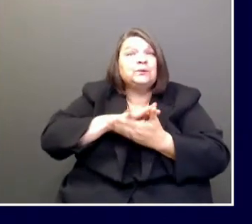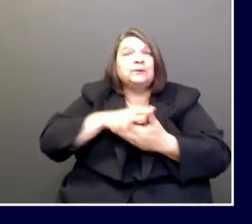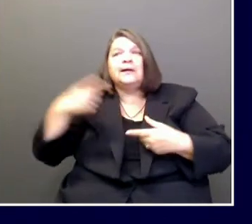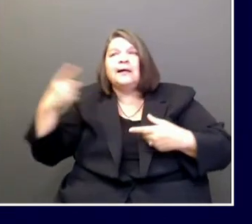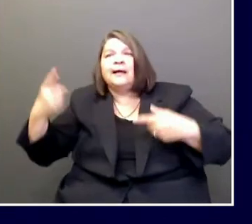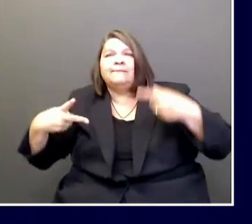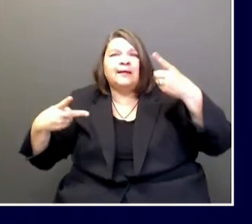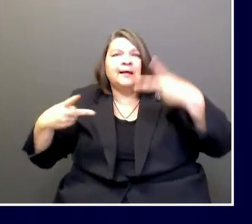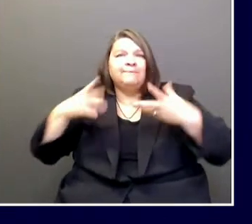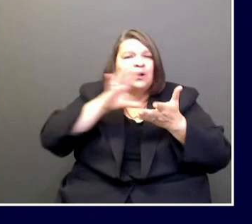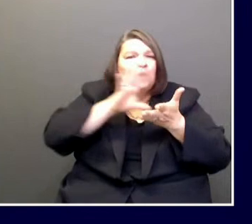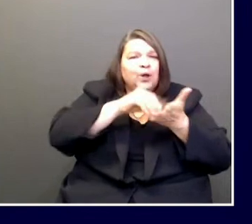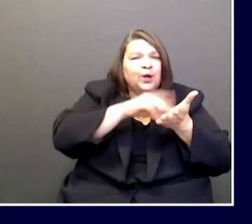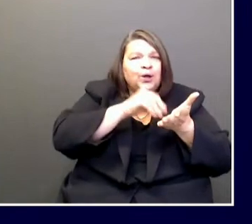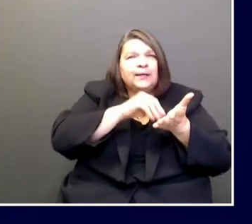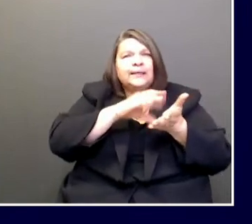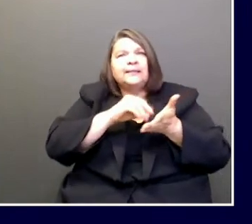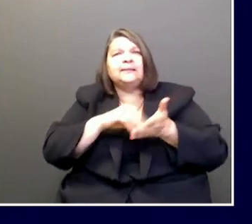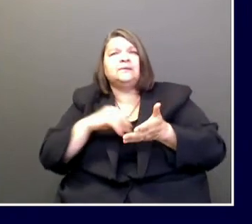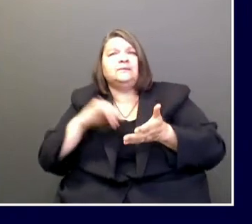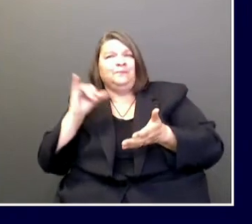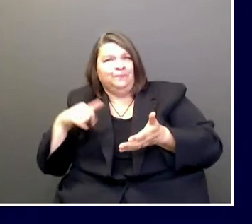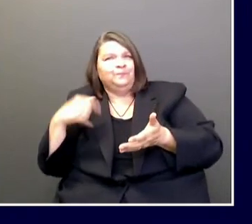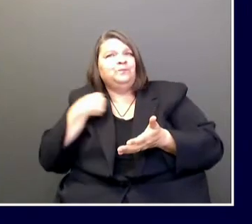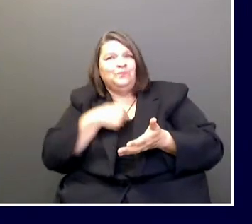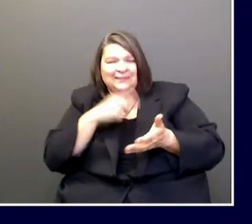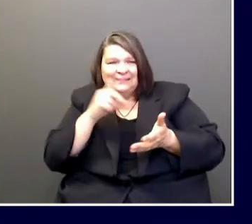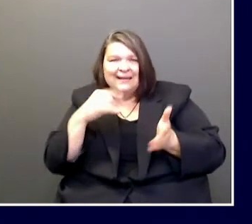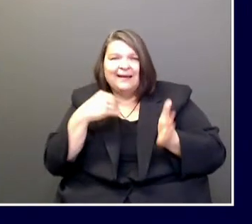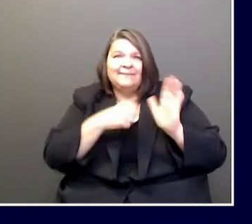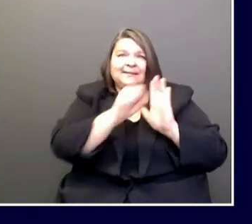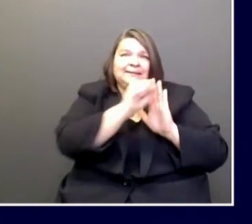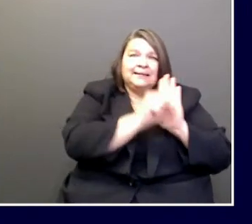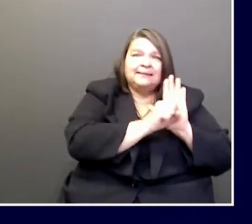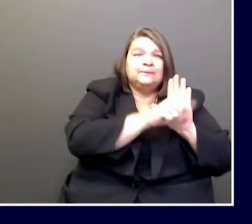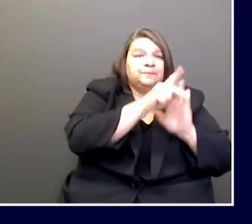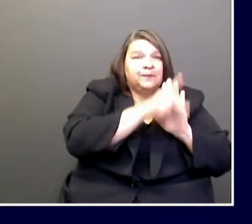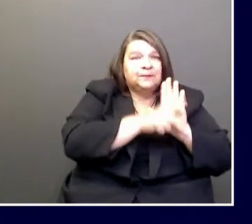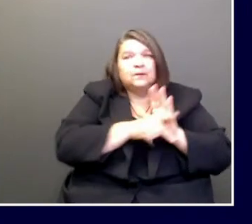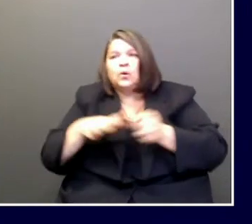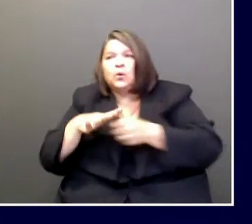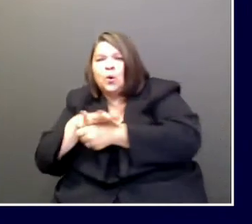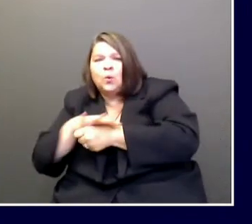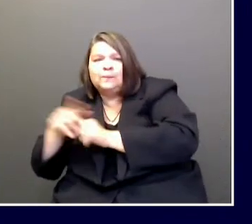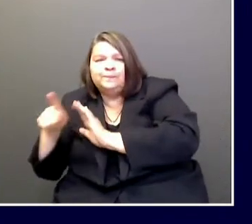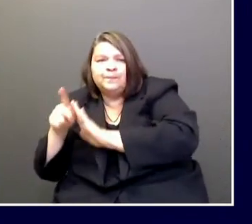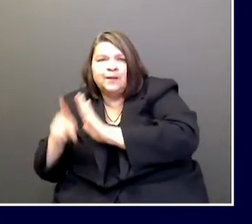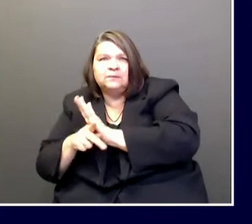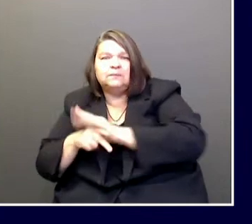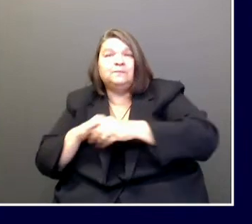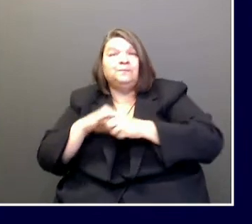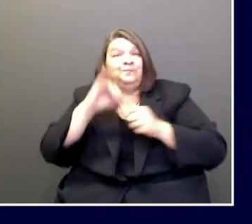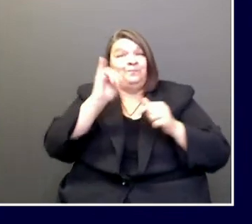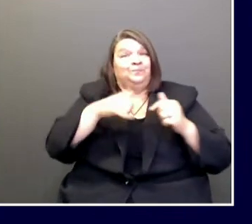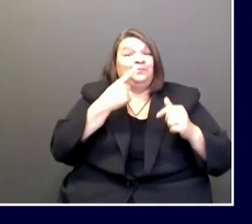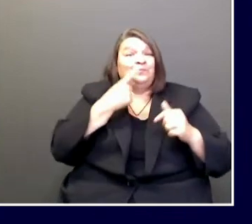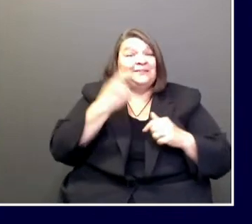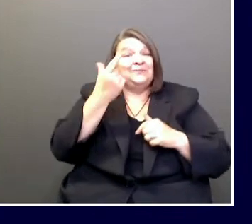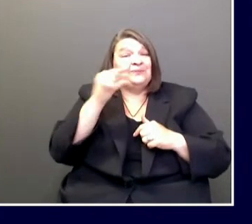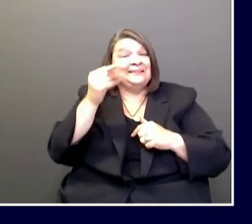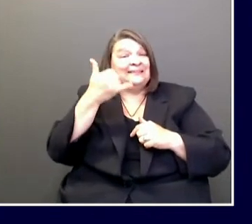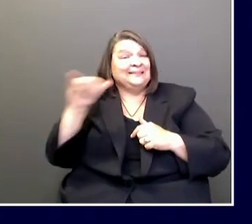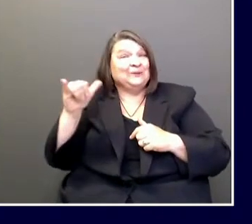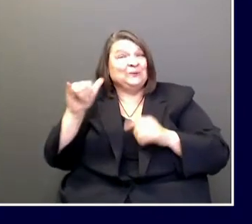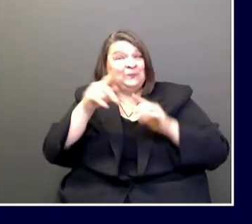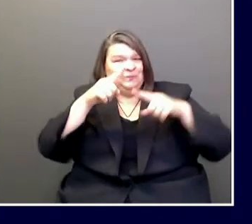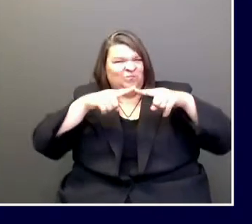think we had a mix of statewide and local policy. I do think it's important to remind folks that this year has been